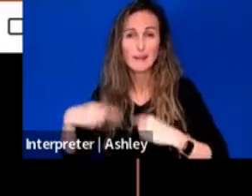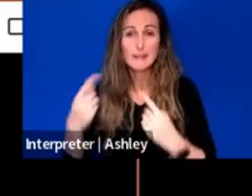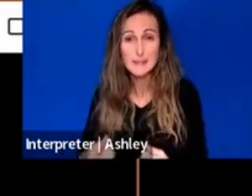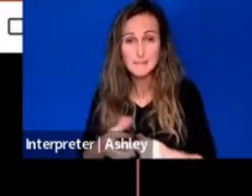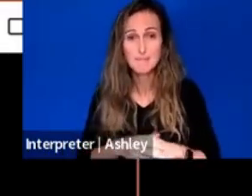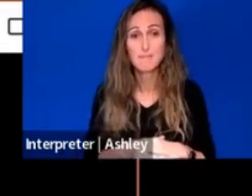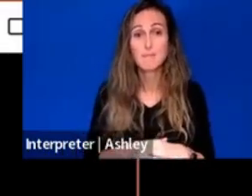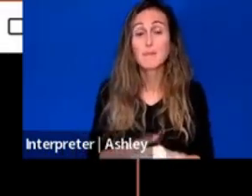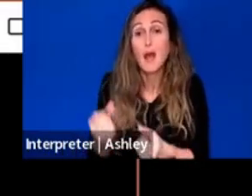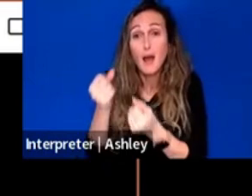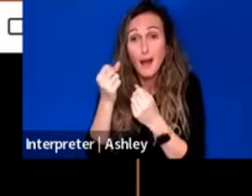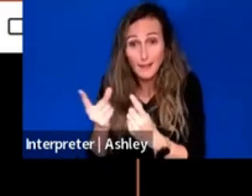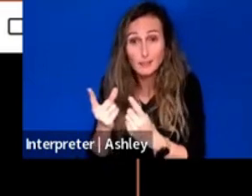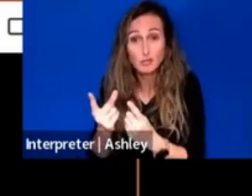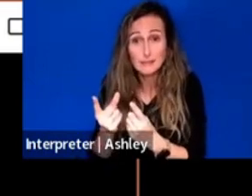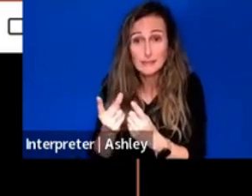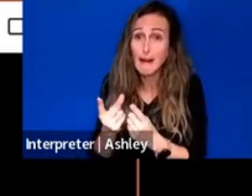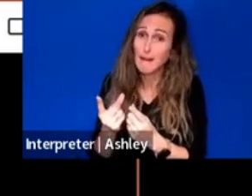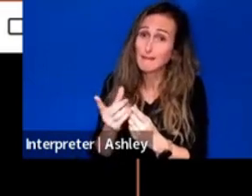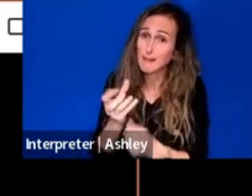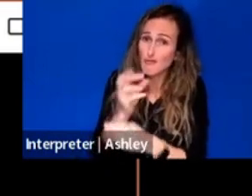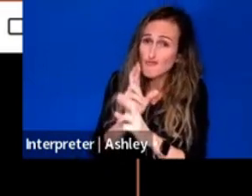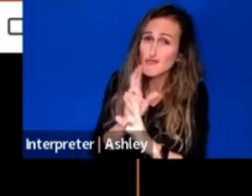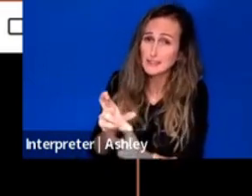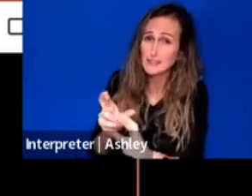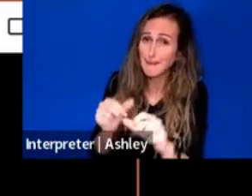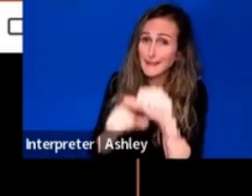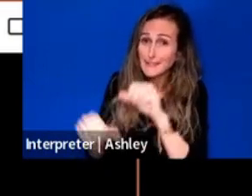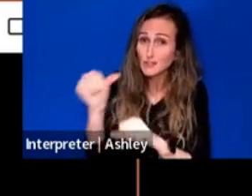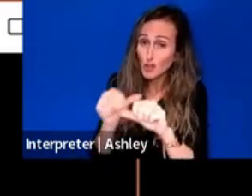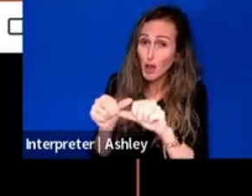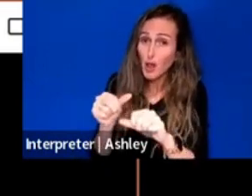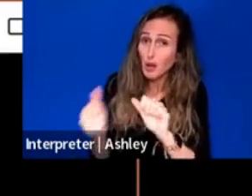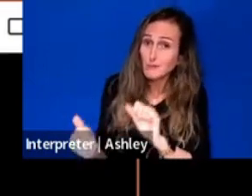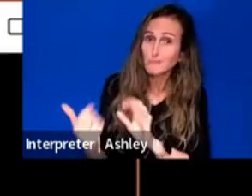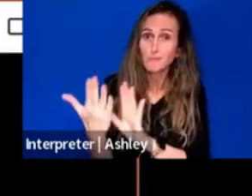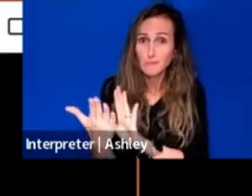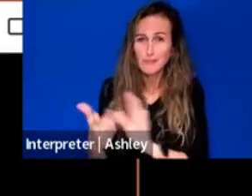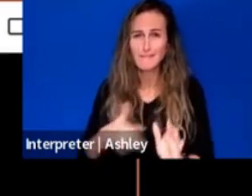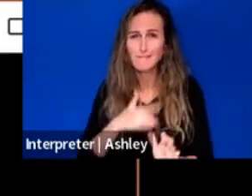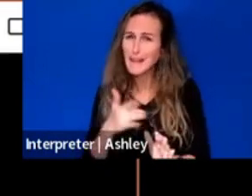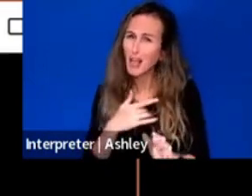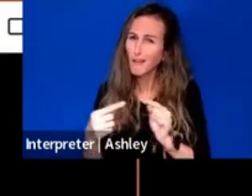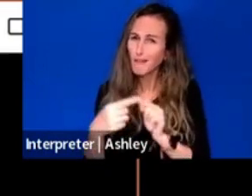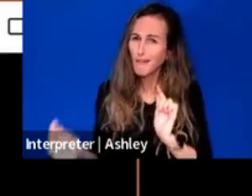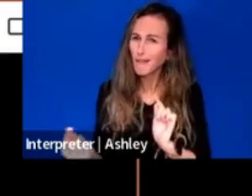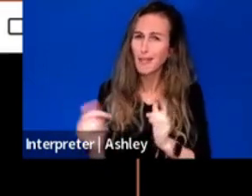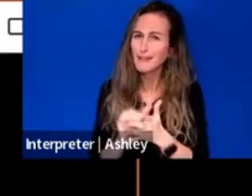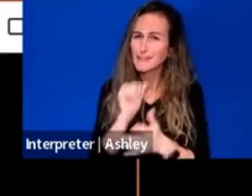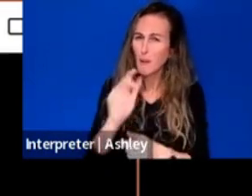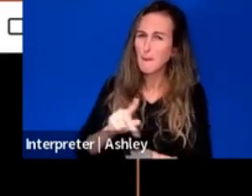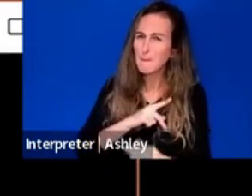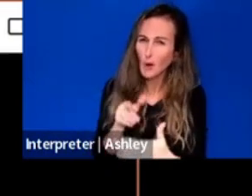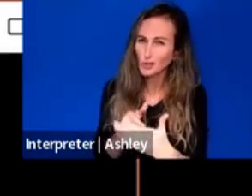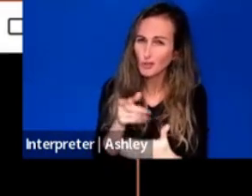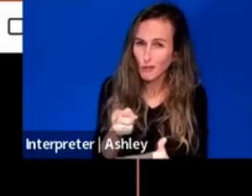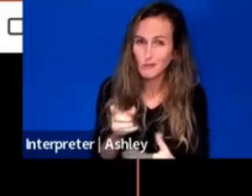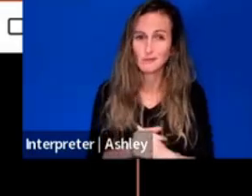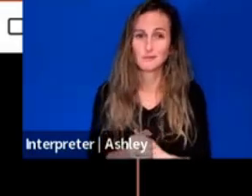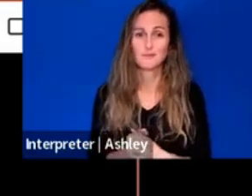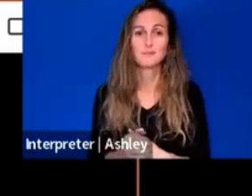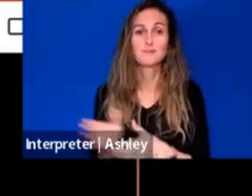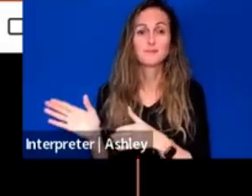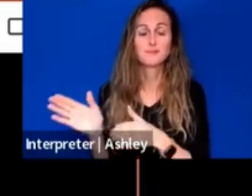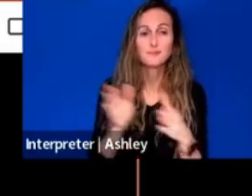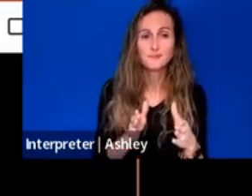Lean into discomfort, examine the past, look to the future, present with intent